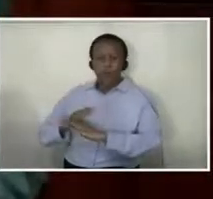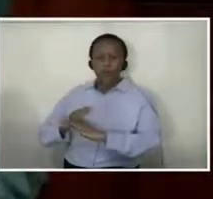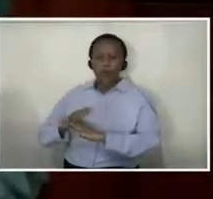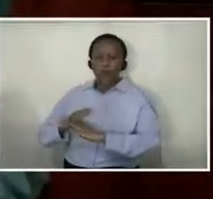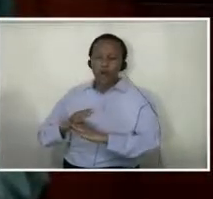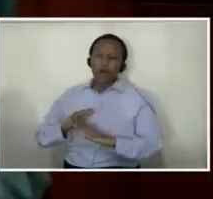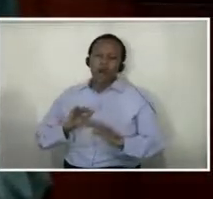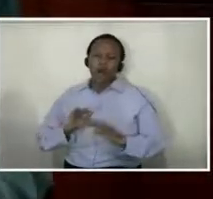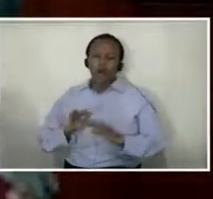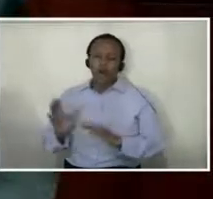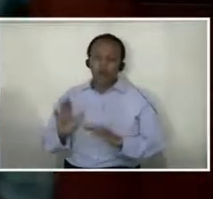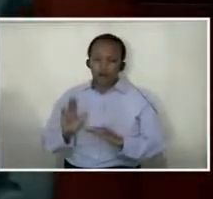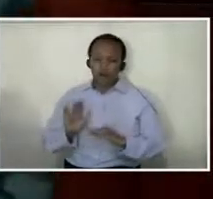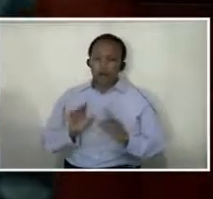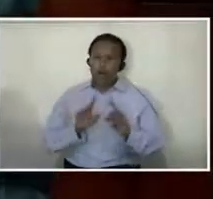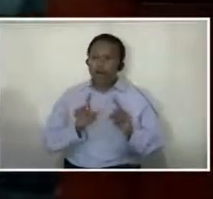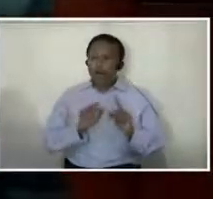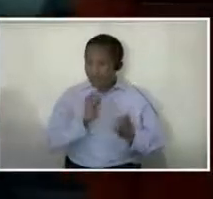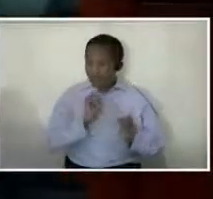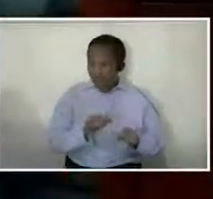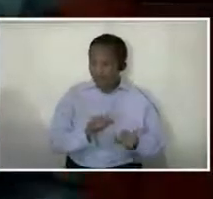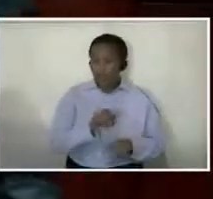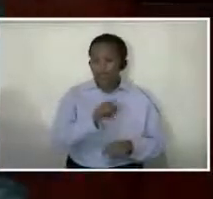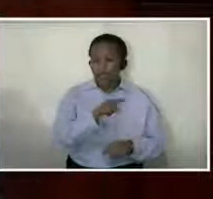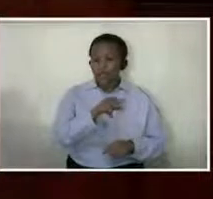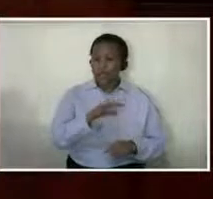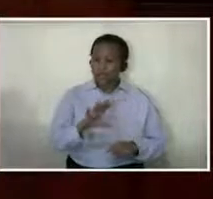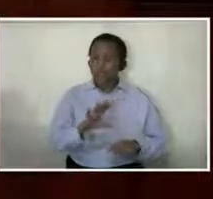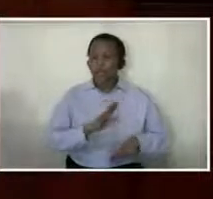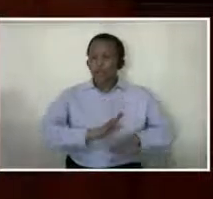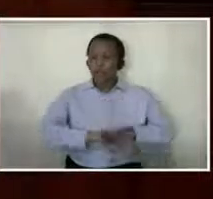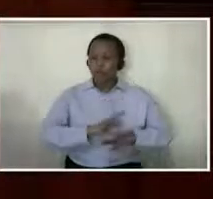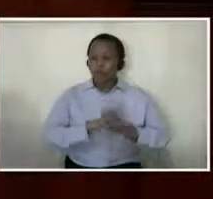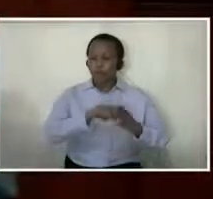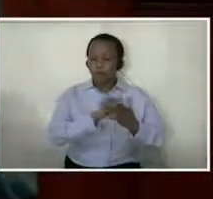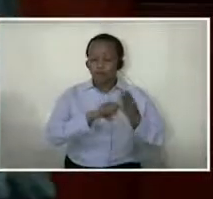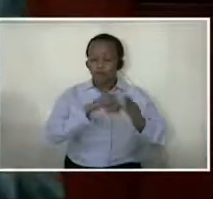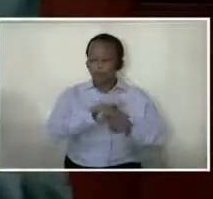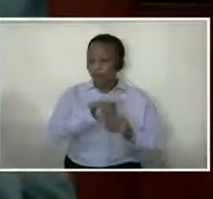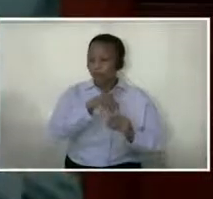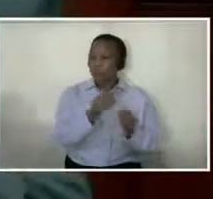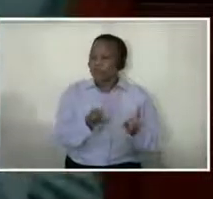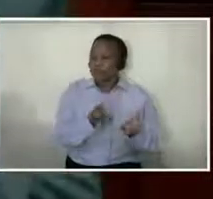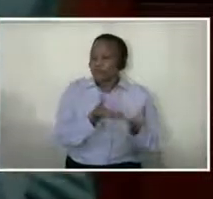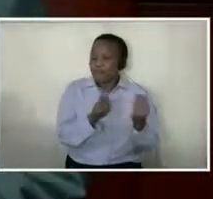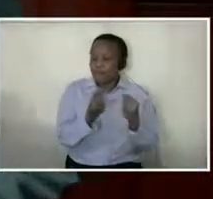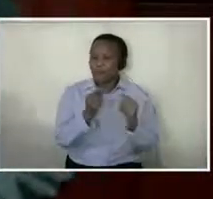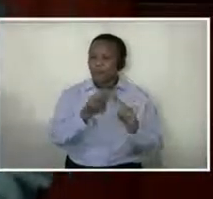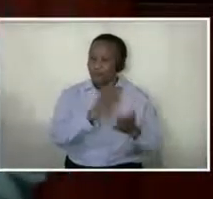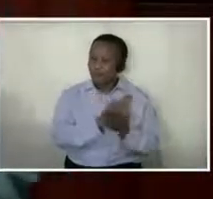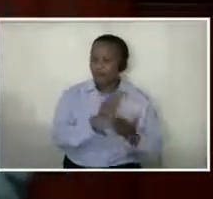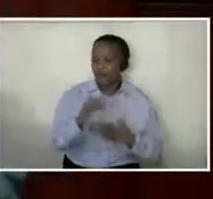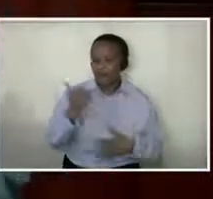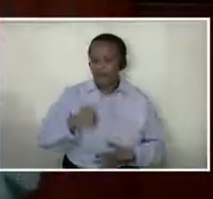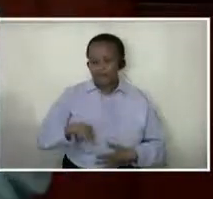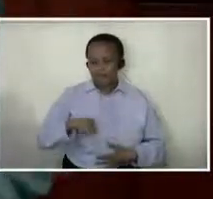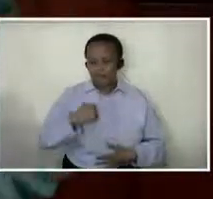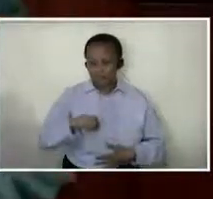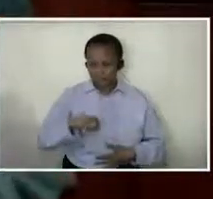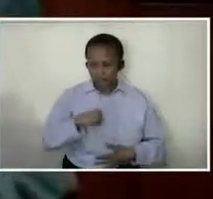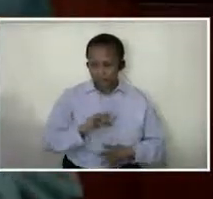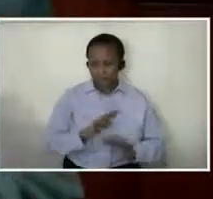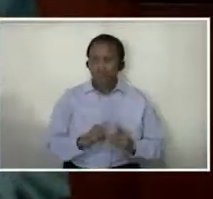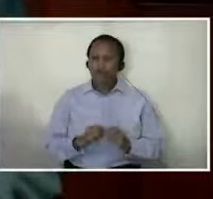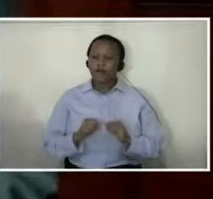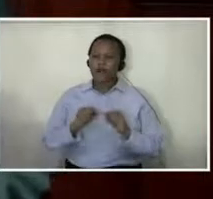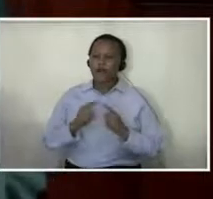received majority vote in some of those municipalities. I present this fact objectively so